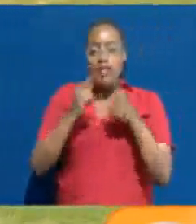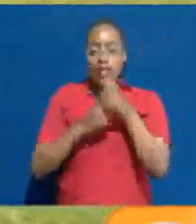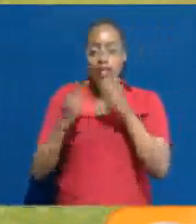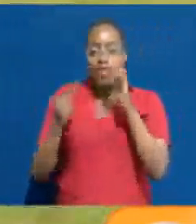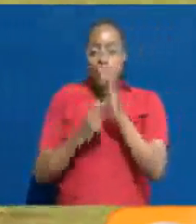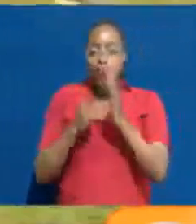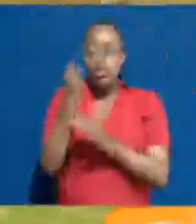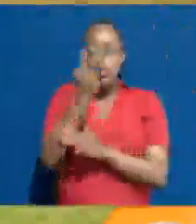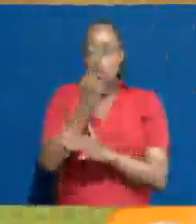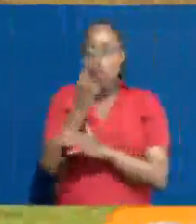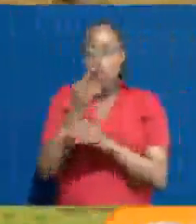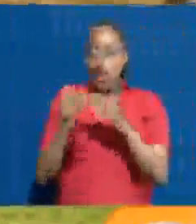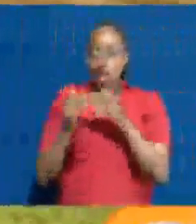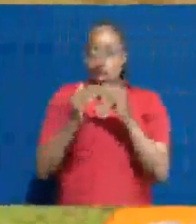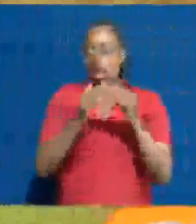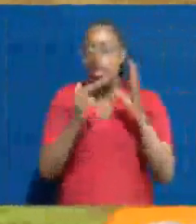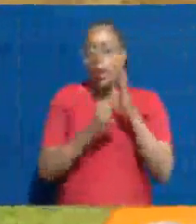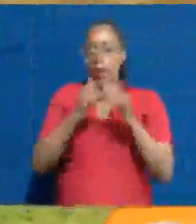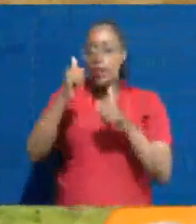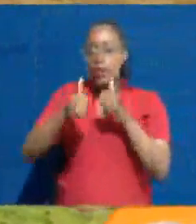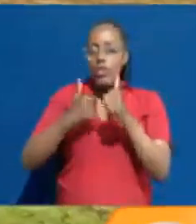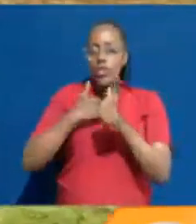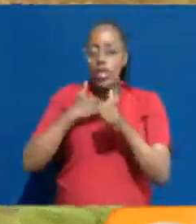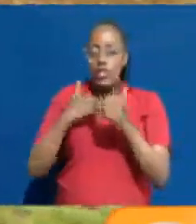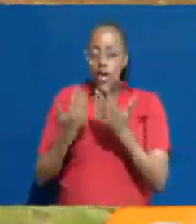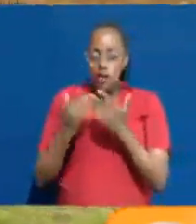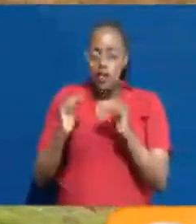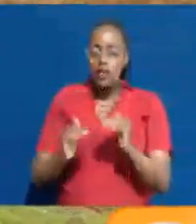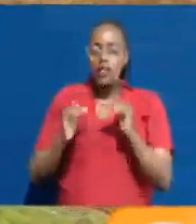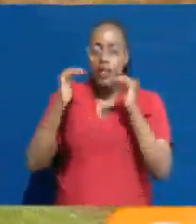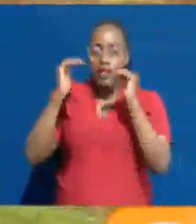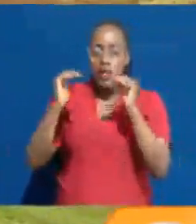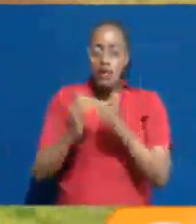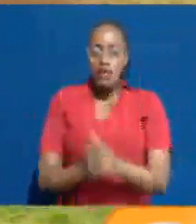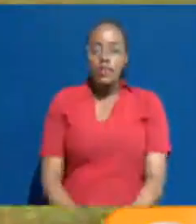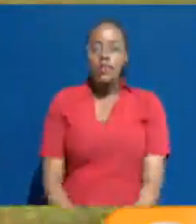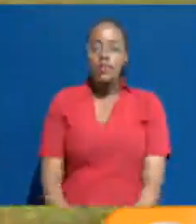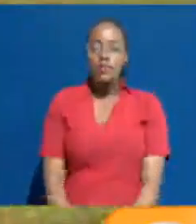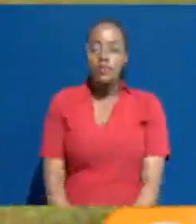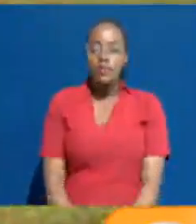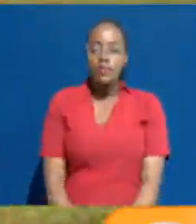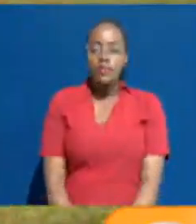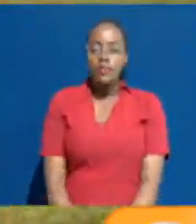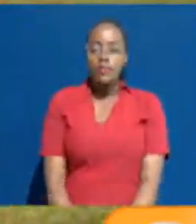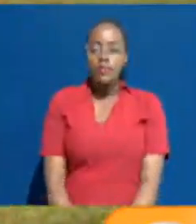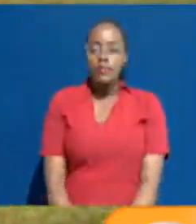only need a point in their last pool matches to advance to the semis.